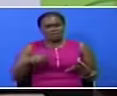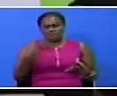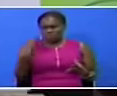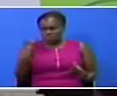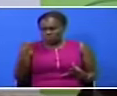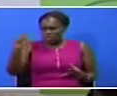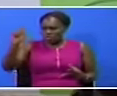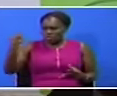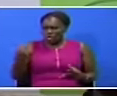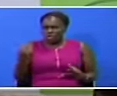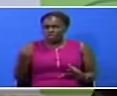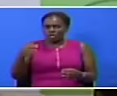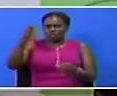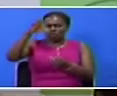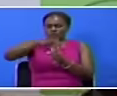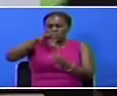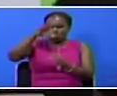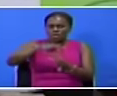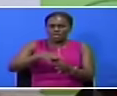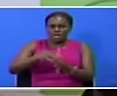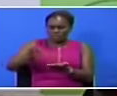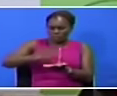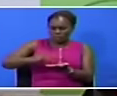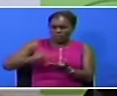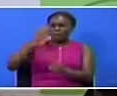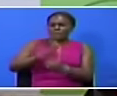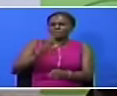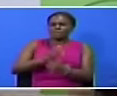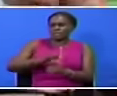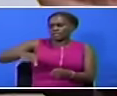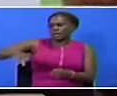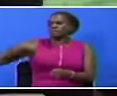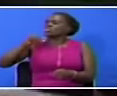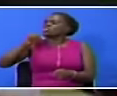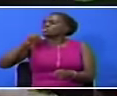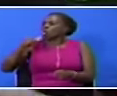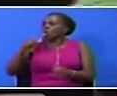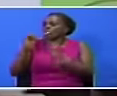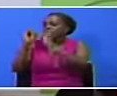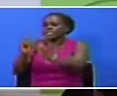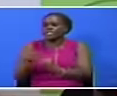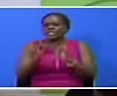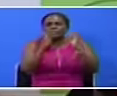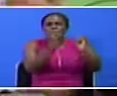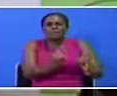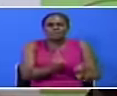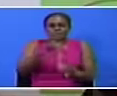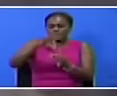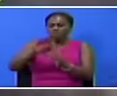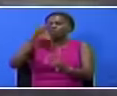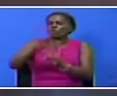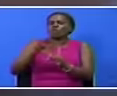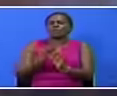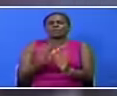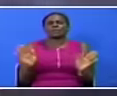2,000 voters to sign for you in majority of counties, not independent voters. It is voters.